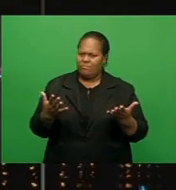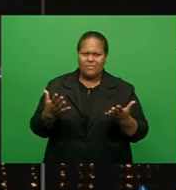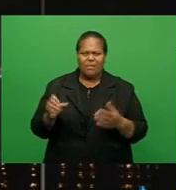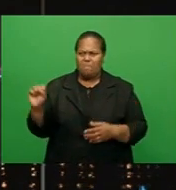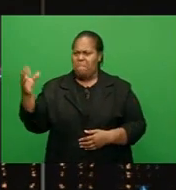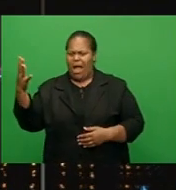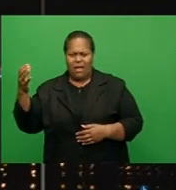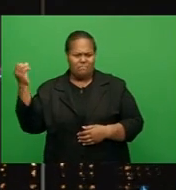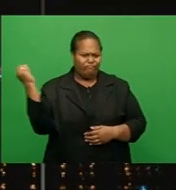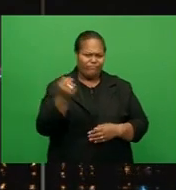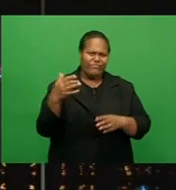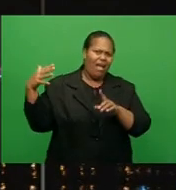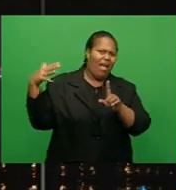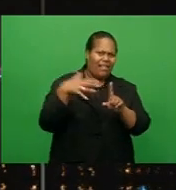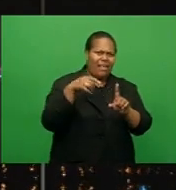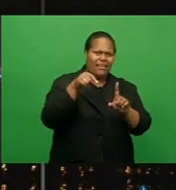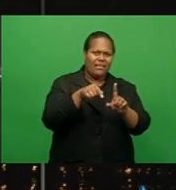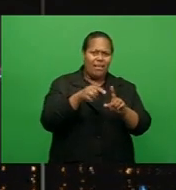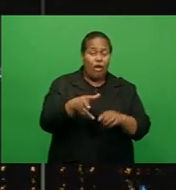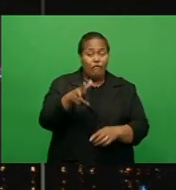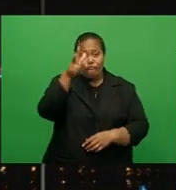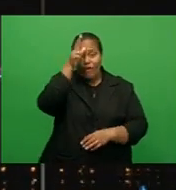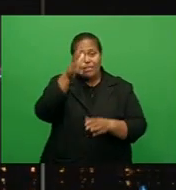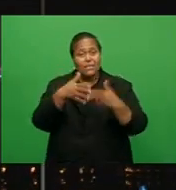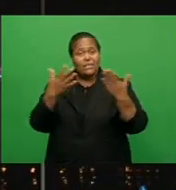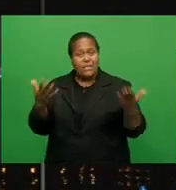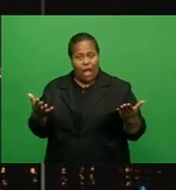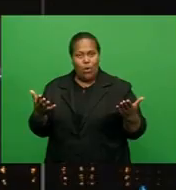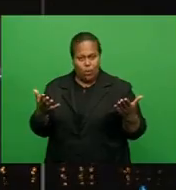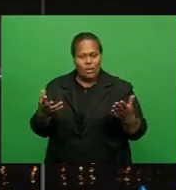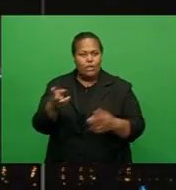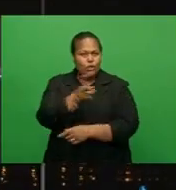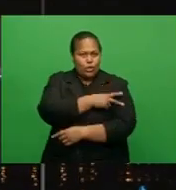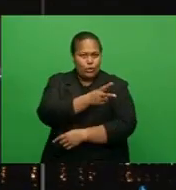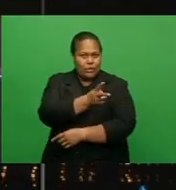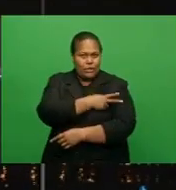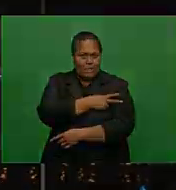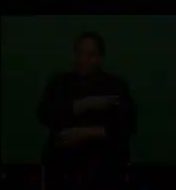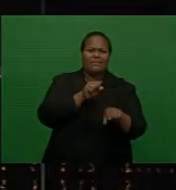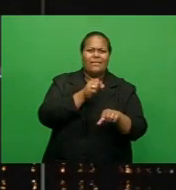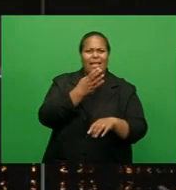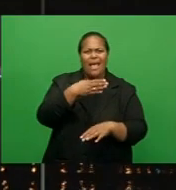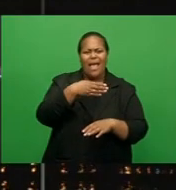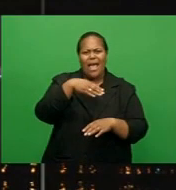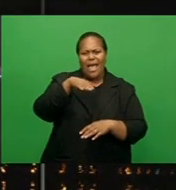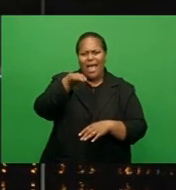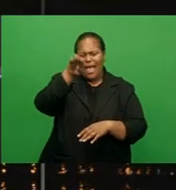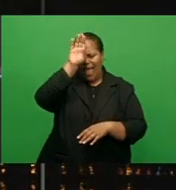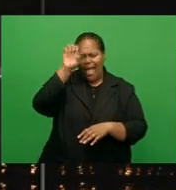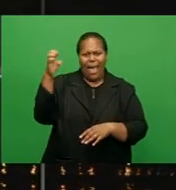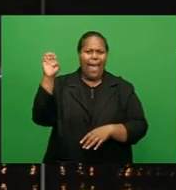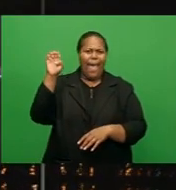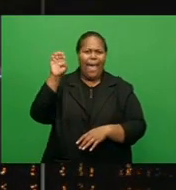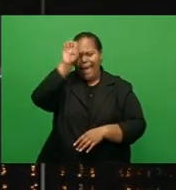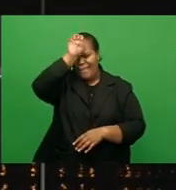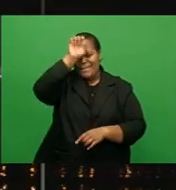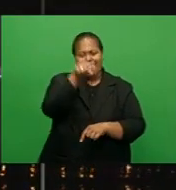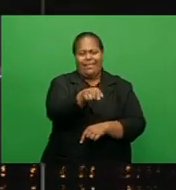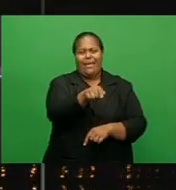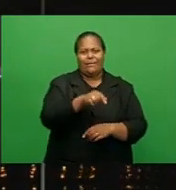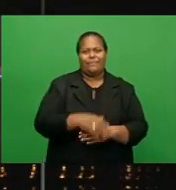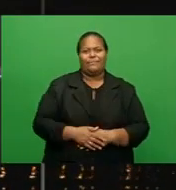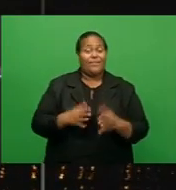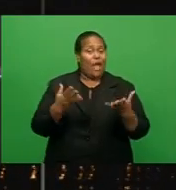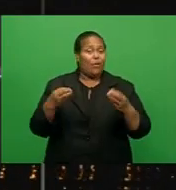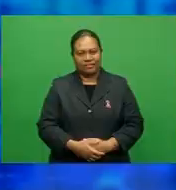into the killings, and France has raised its national security alert to its highest level. And it's business time now with Ritika.